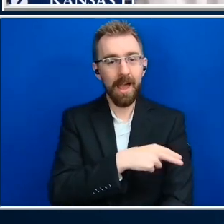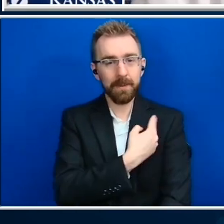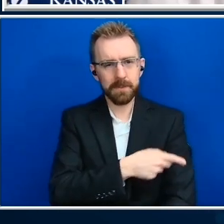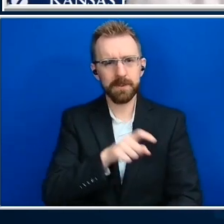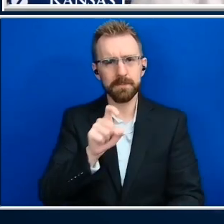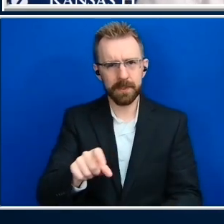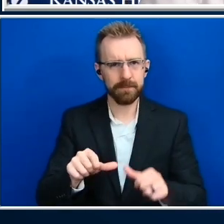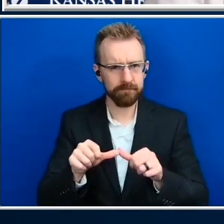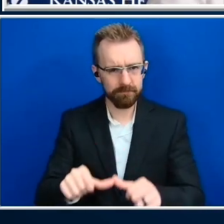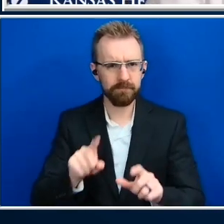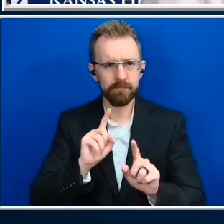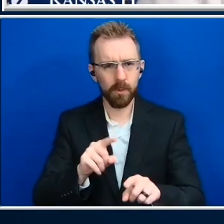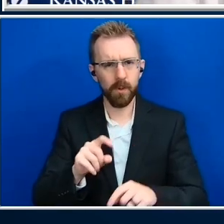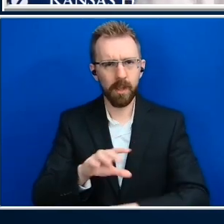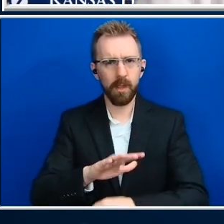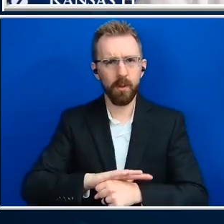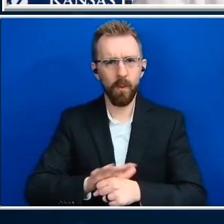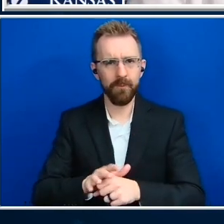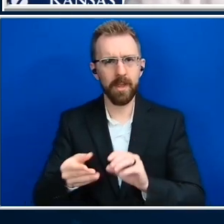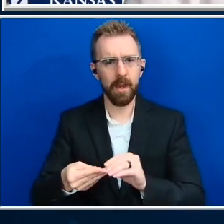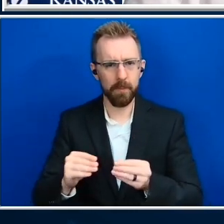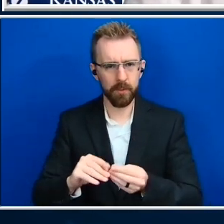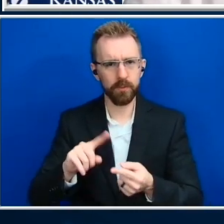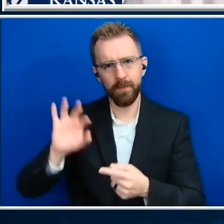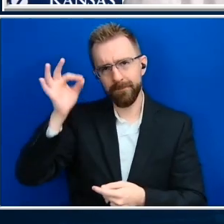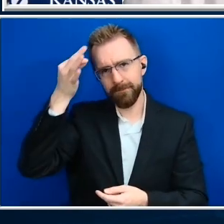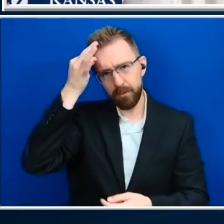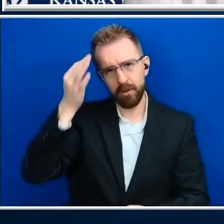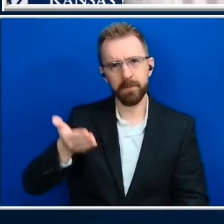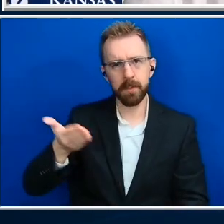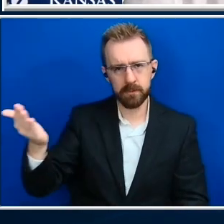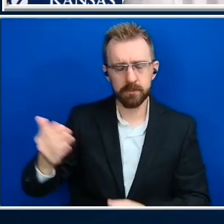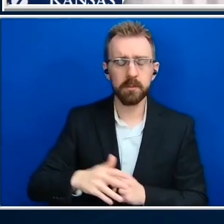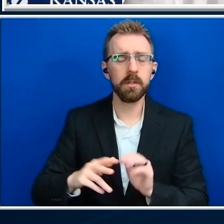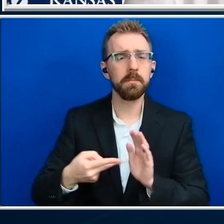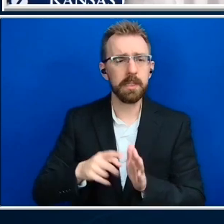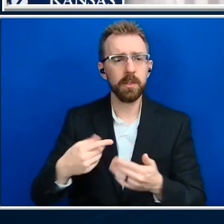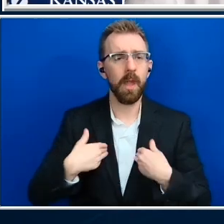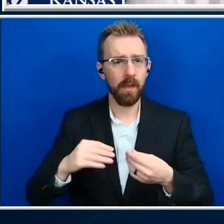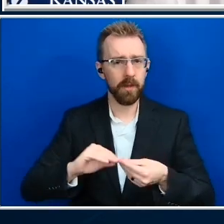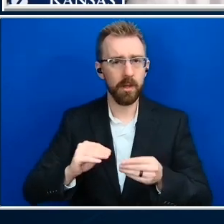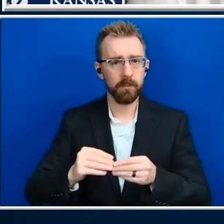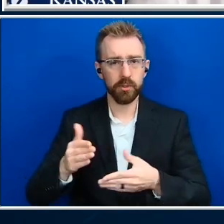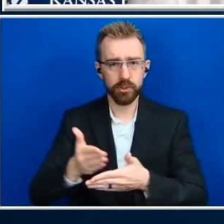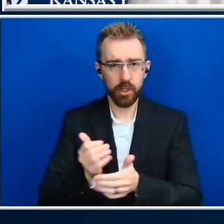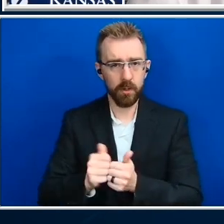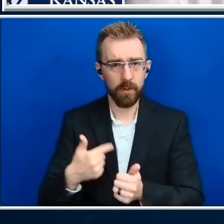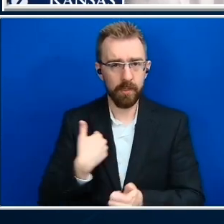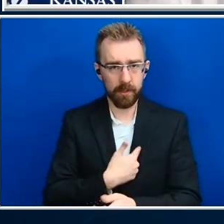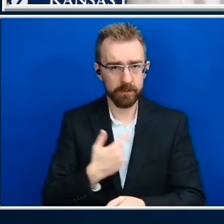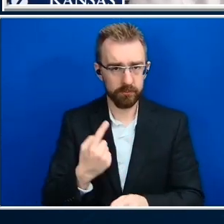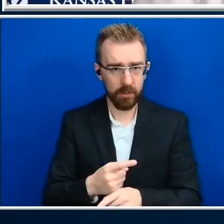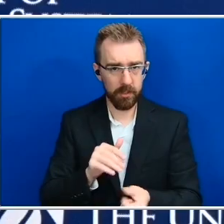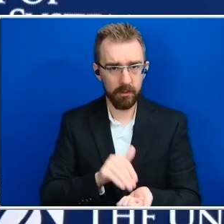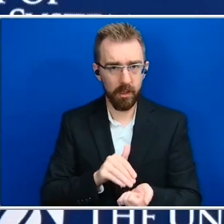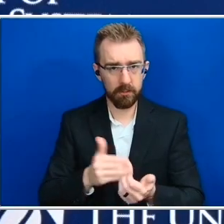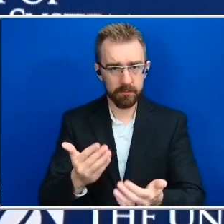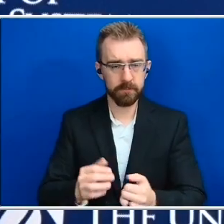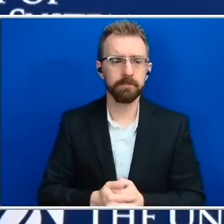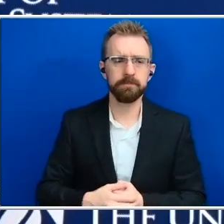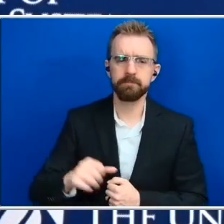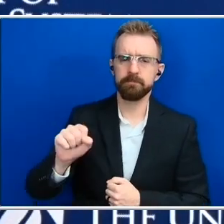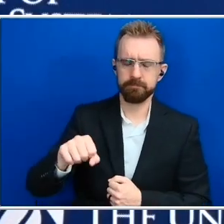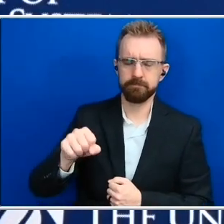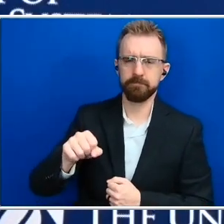COVID numbers to the federal government, which means you have some numbers to share with us. Is that right, Doc? Yeah, absolutely. We are